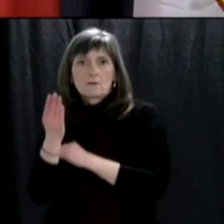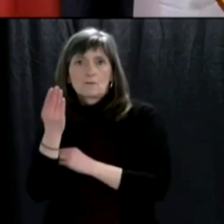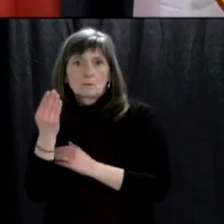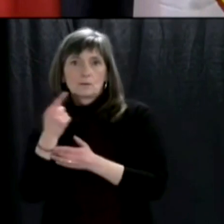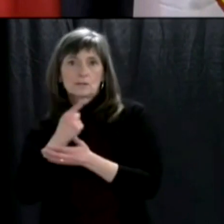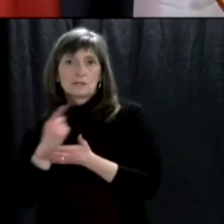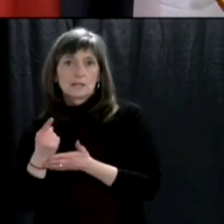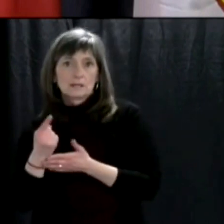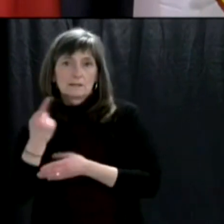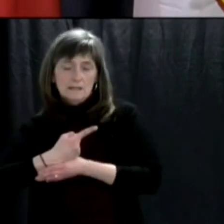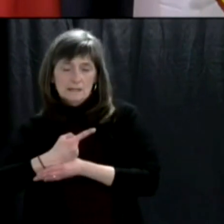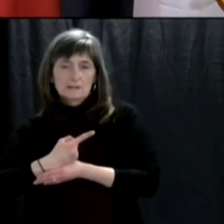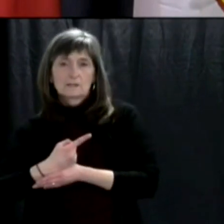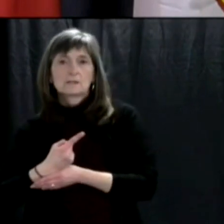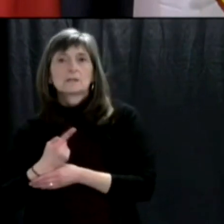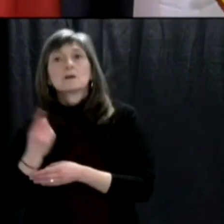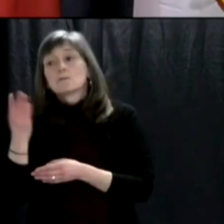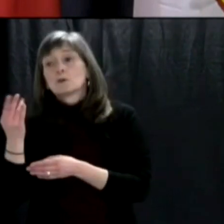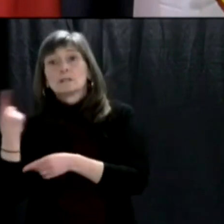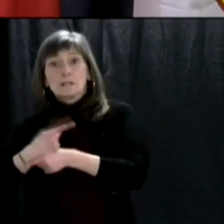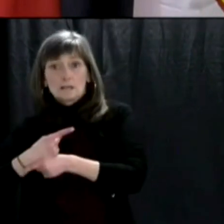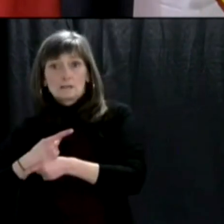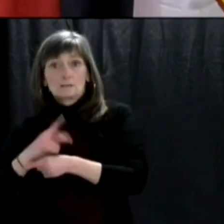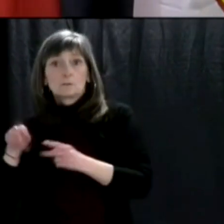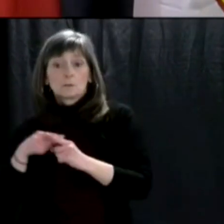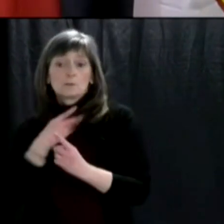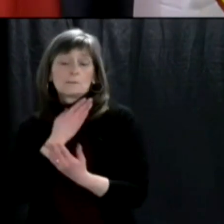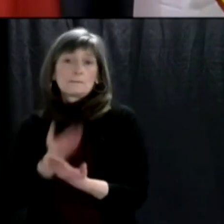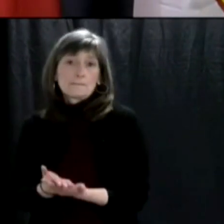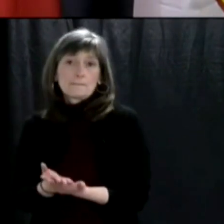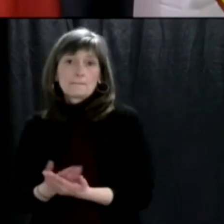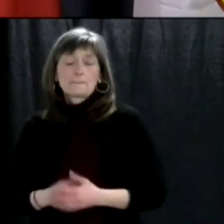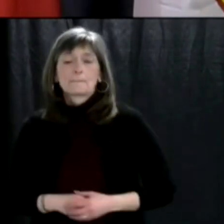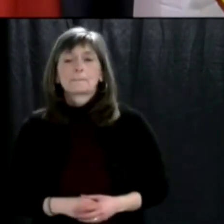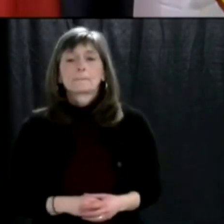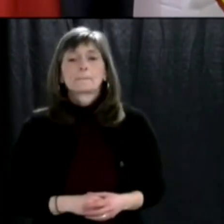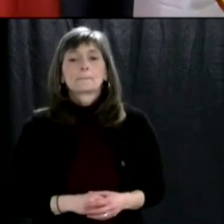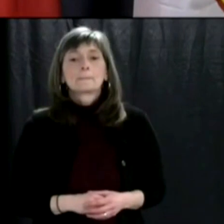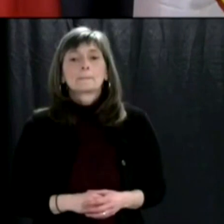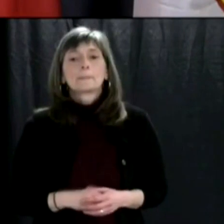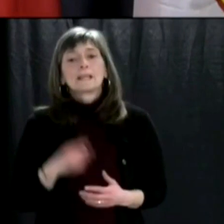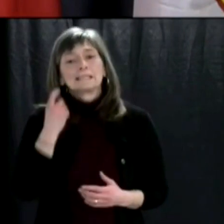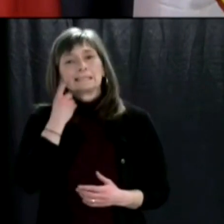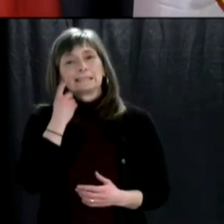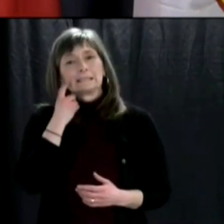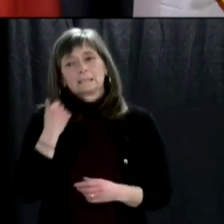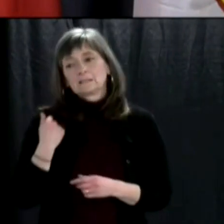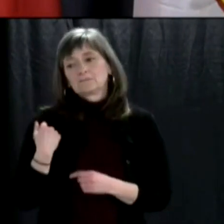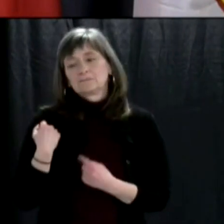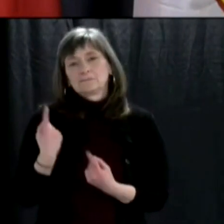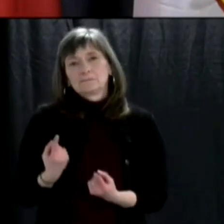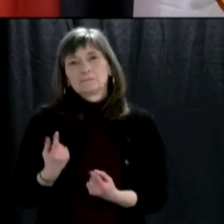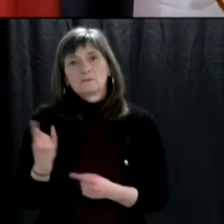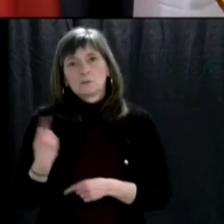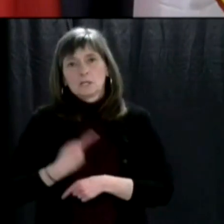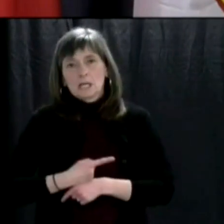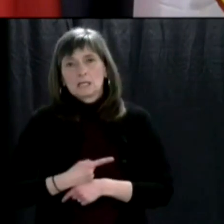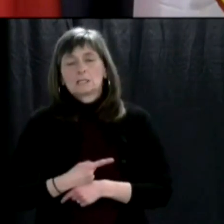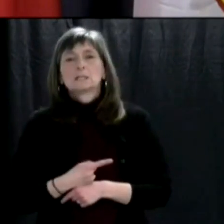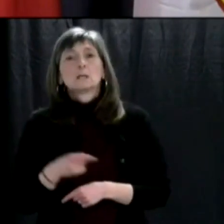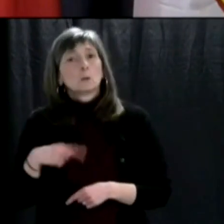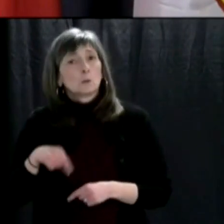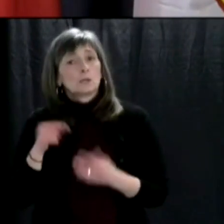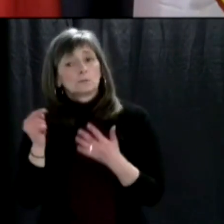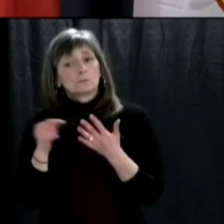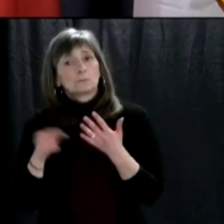days on your return to this province. Over the last few days, we've mentioned some of the great community